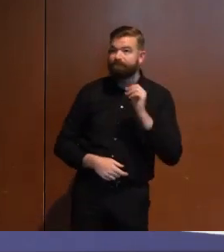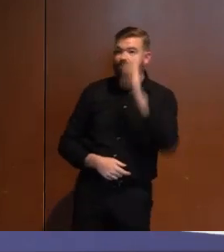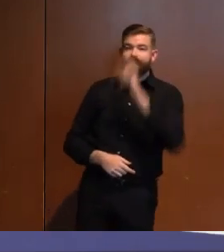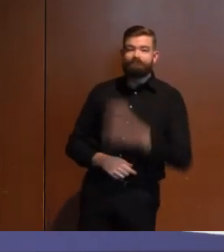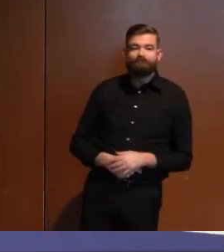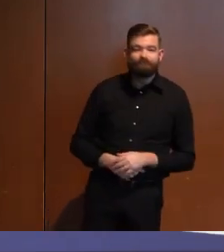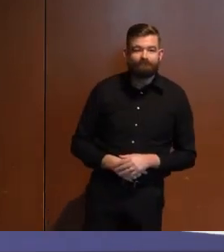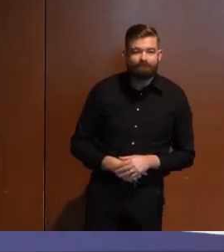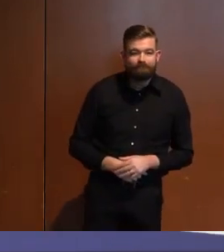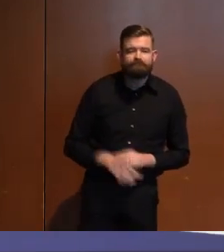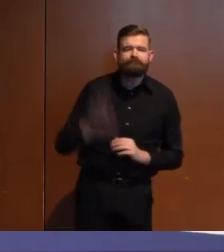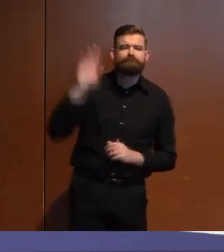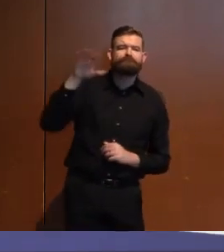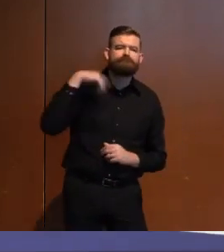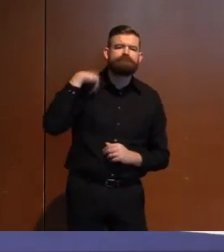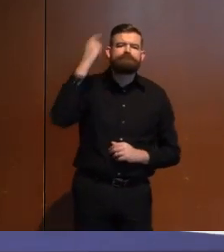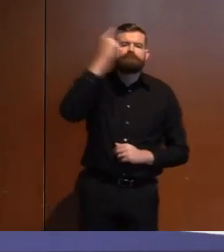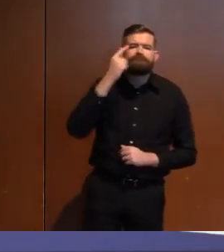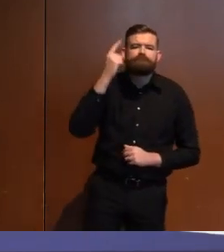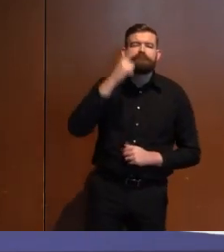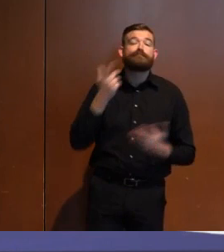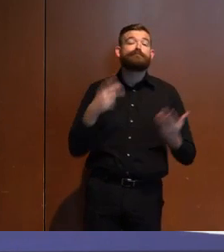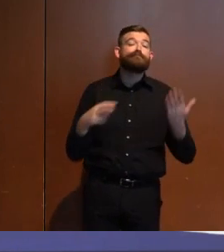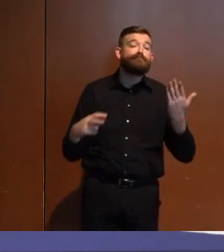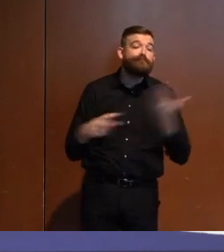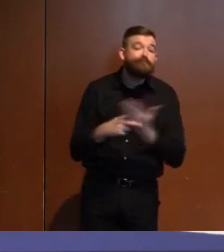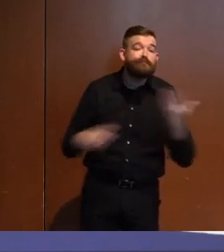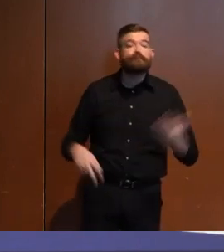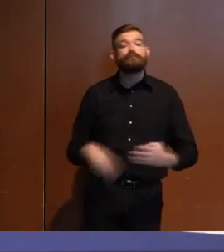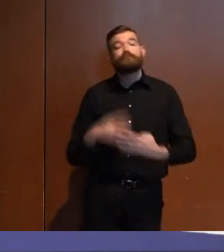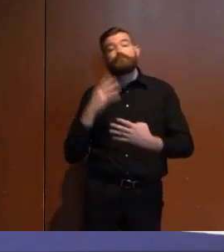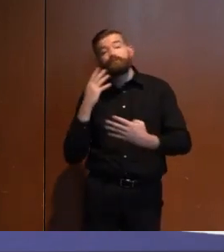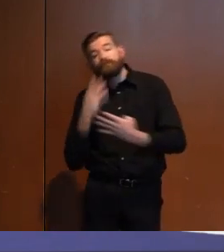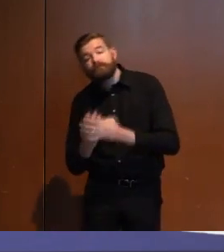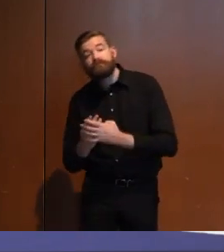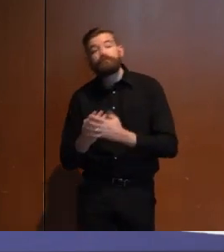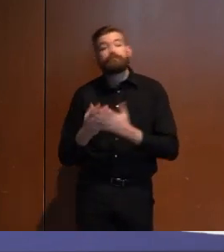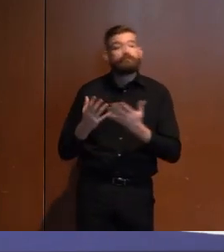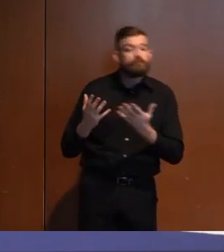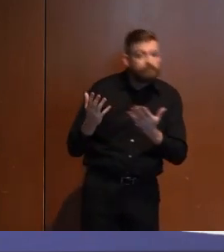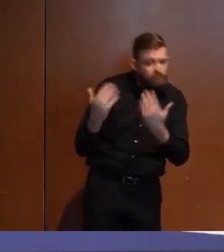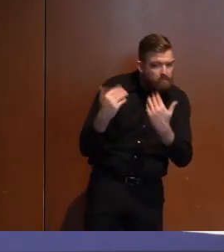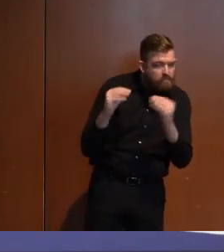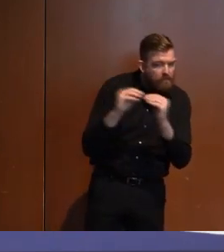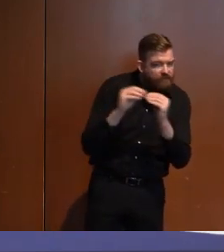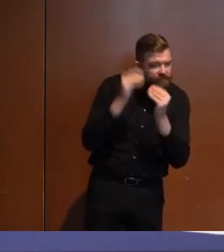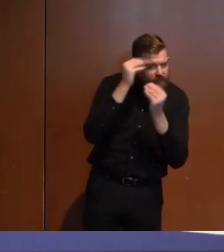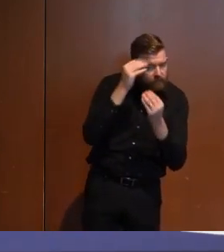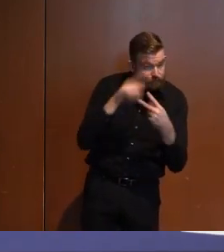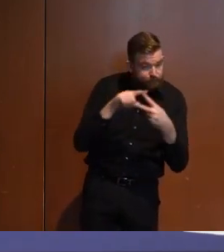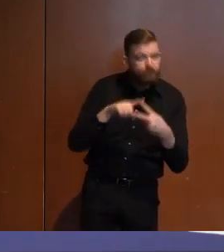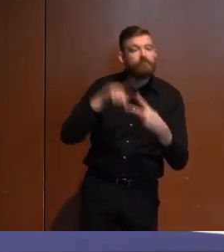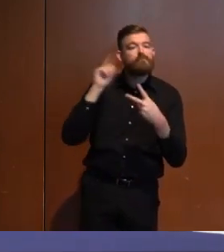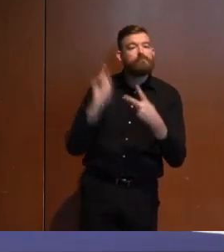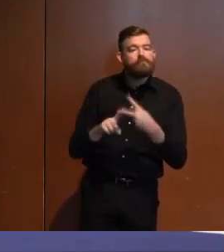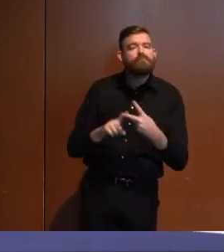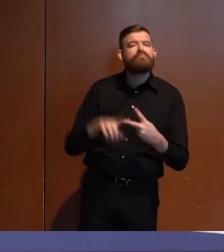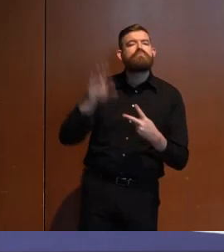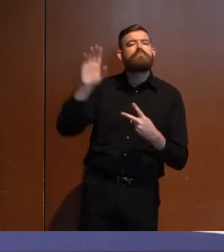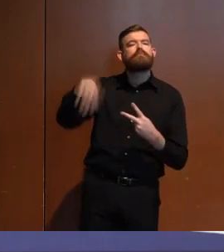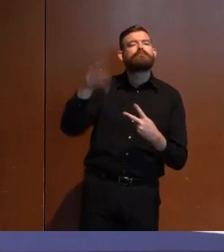additional numbers, any additional information you can share. And Governor, I'm a little bit confused about what you've said about the testing in New Jersey